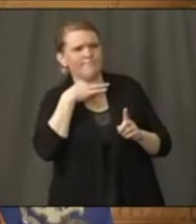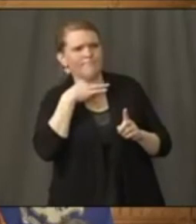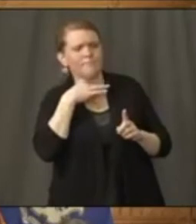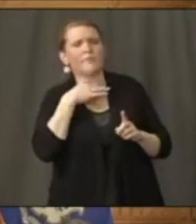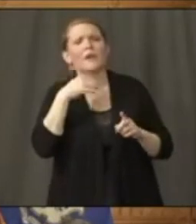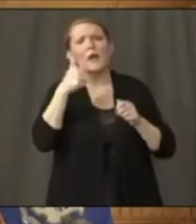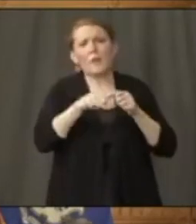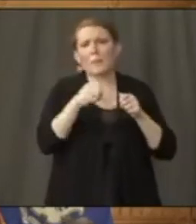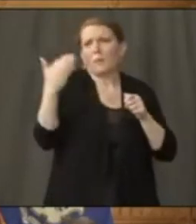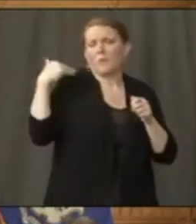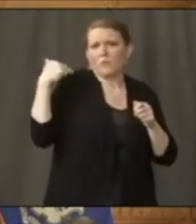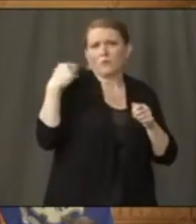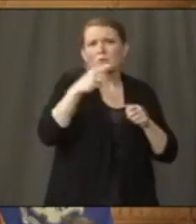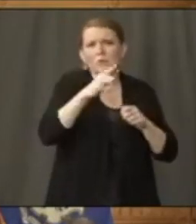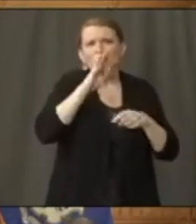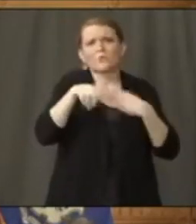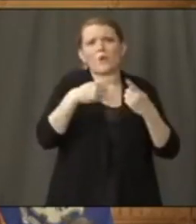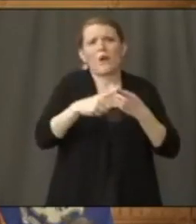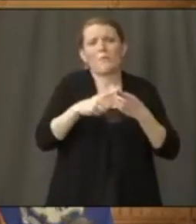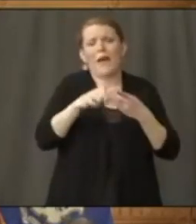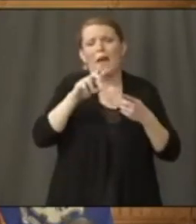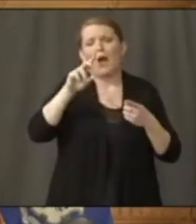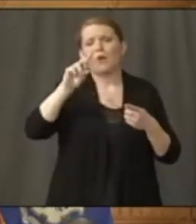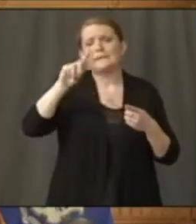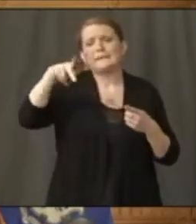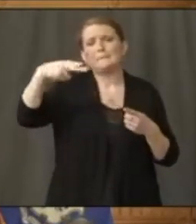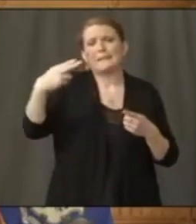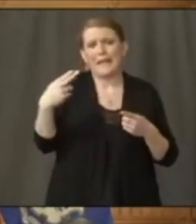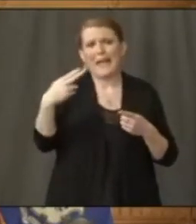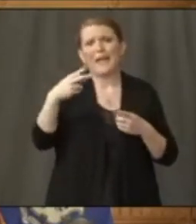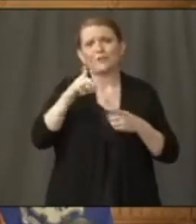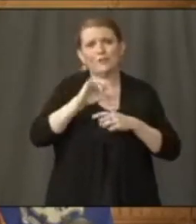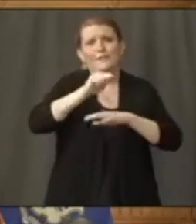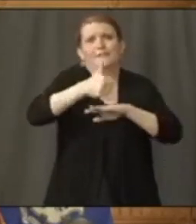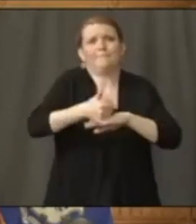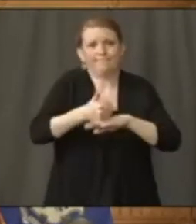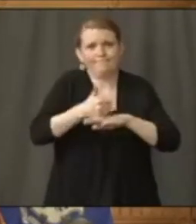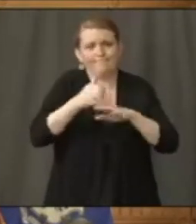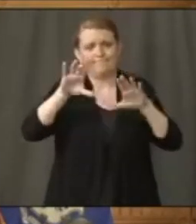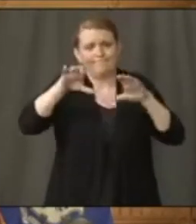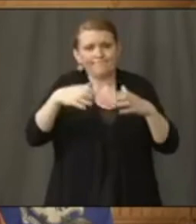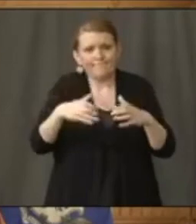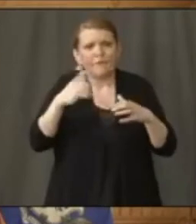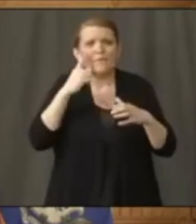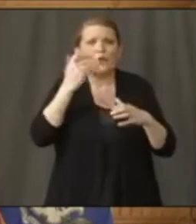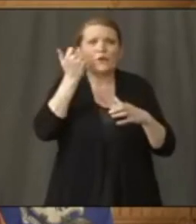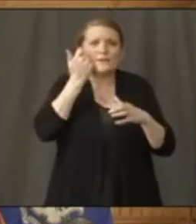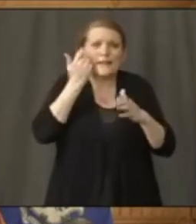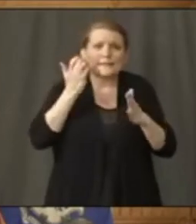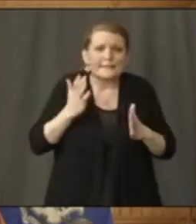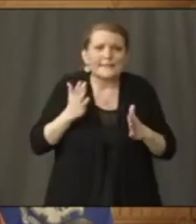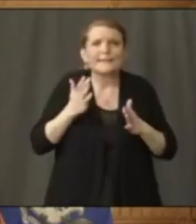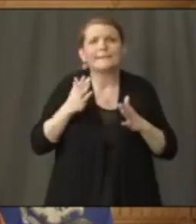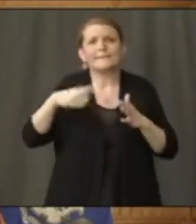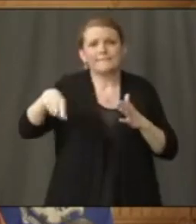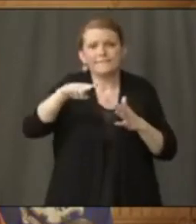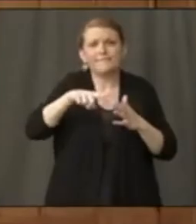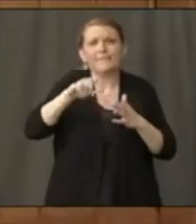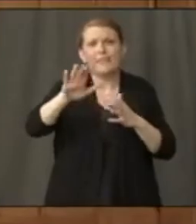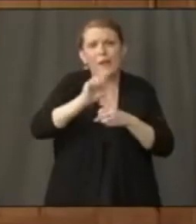What new mandates or decisions, if any, came out of that meeting today? Yes, so we had the DPH team hosted